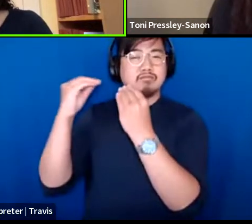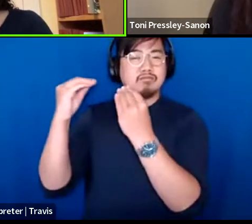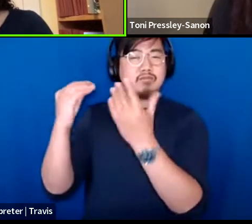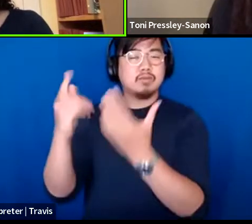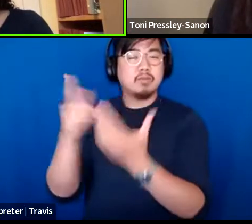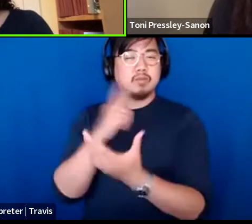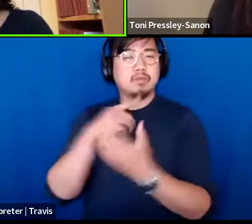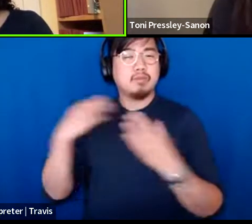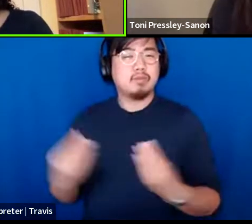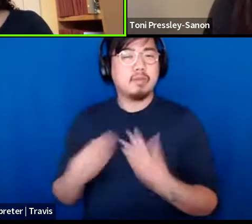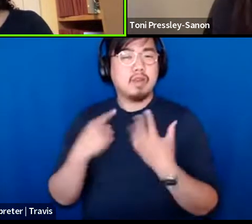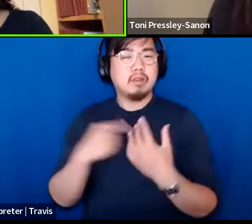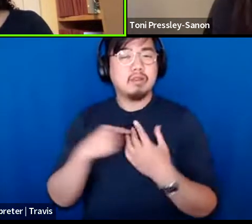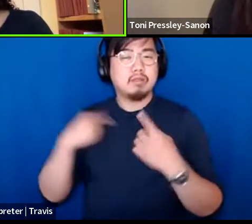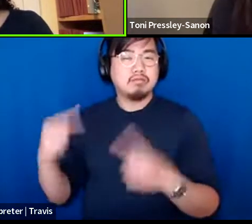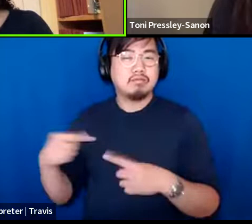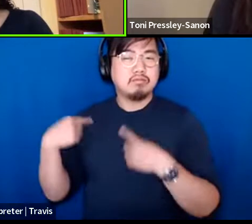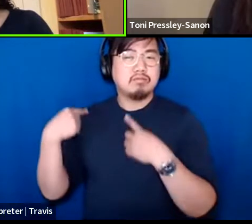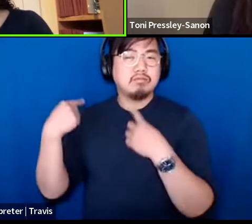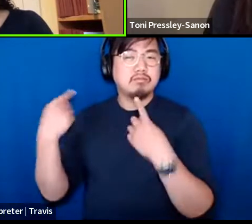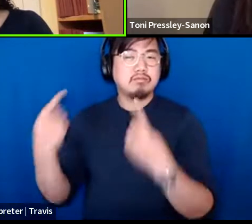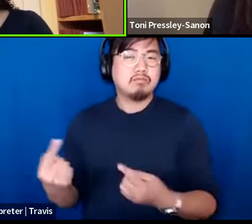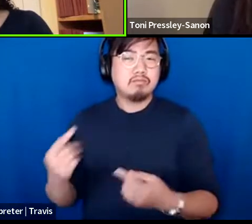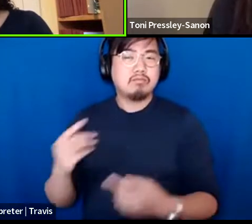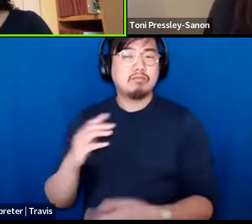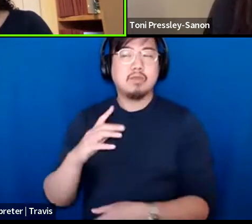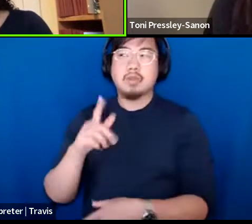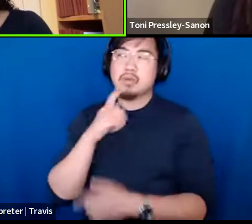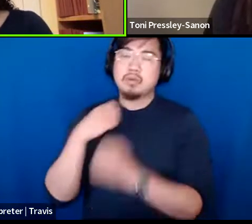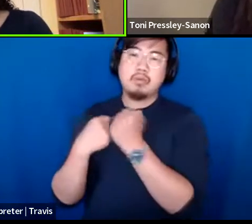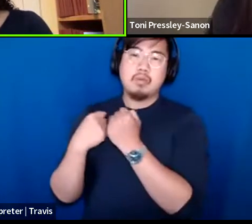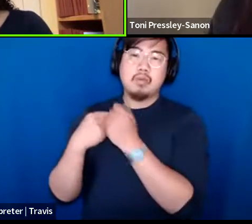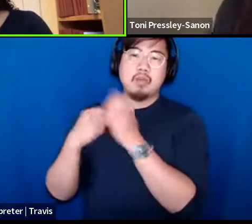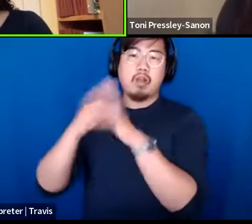inspiration, who have been our systems of support.